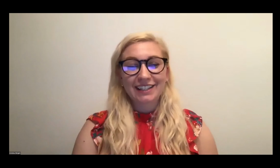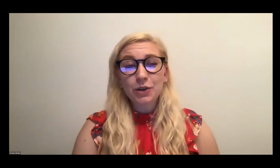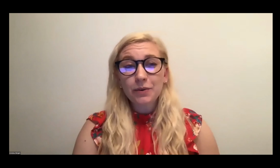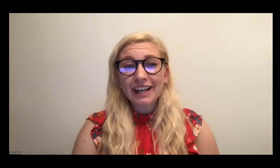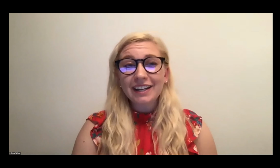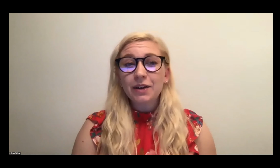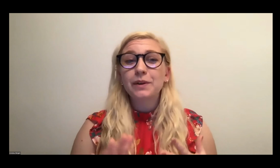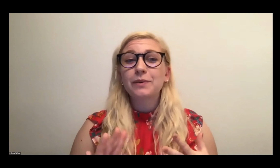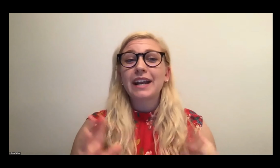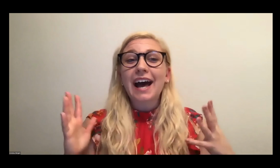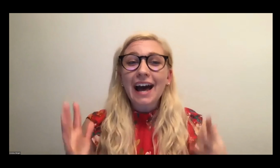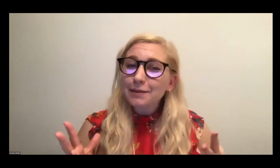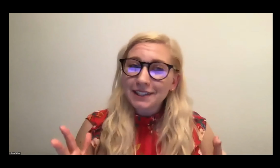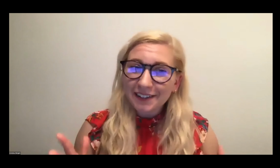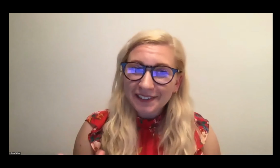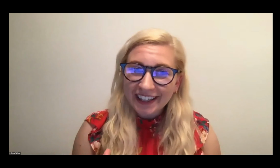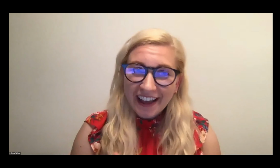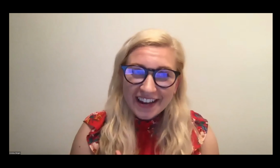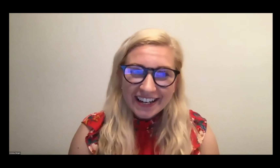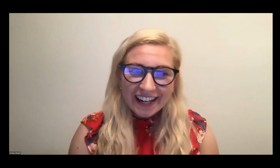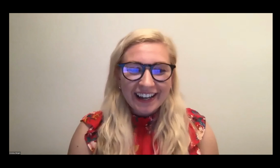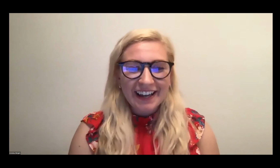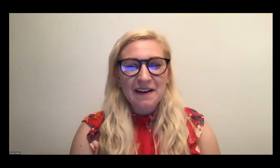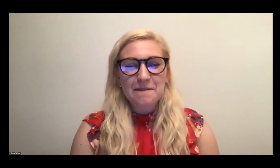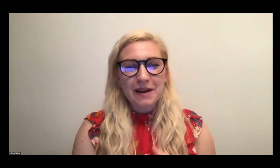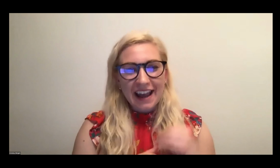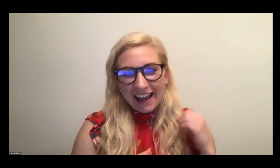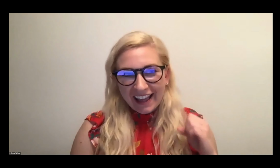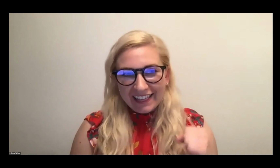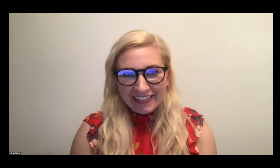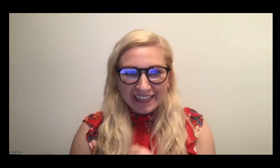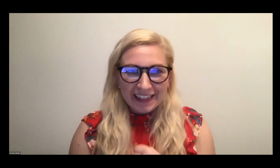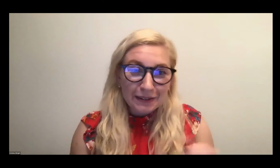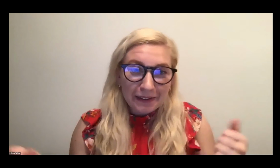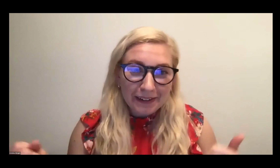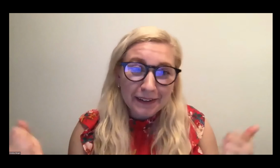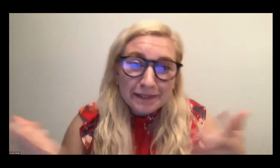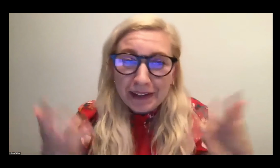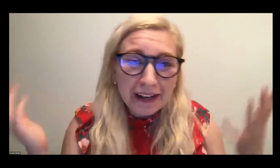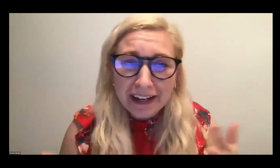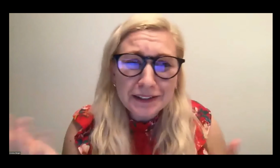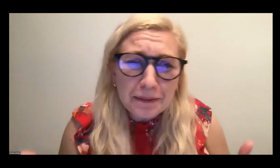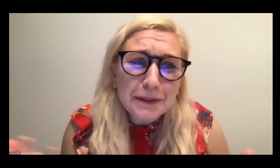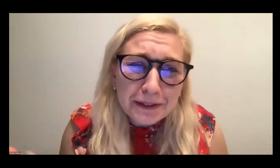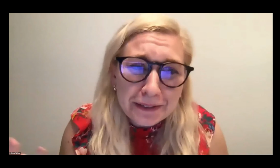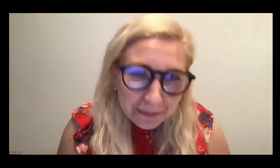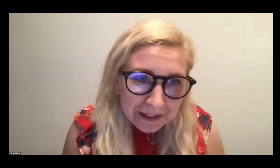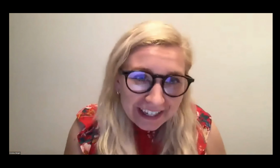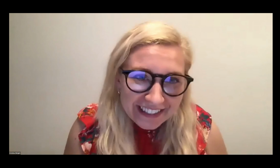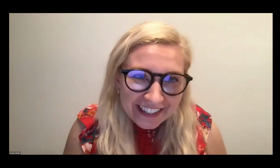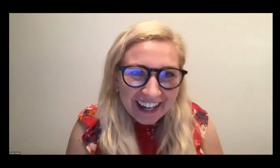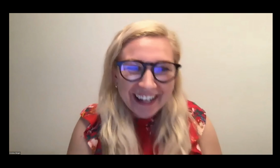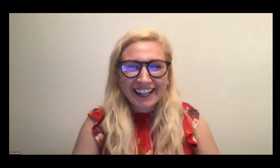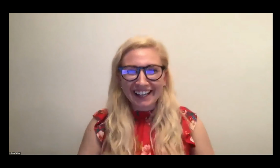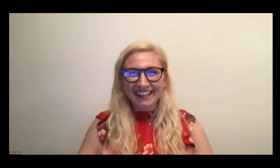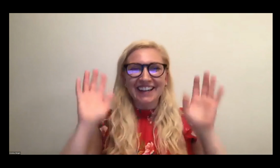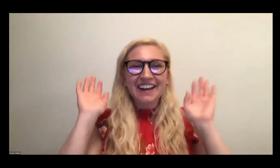and hitting donate, we would absolutely love it. But until then, I just hope you do. It would be